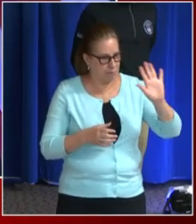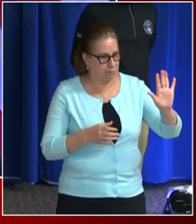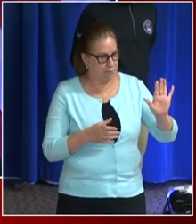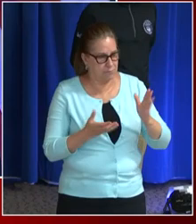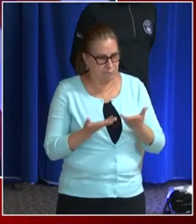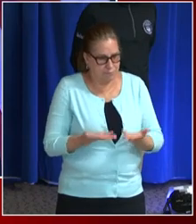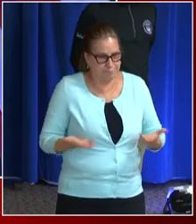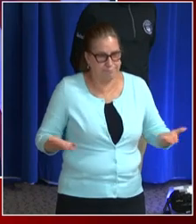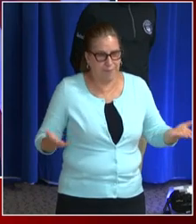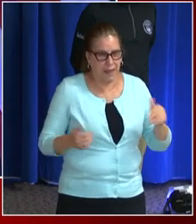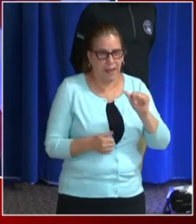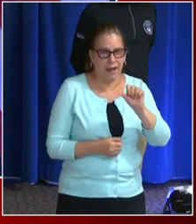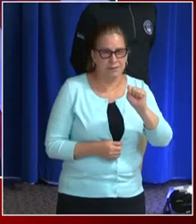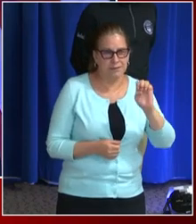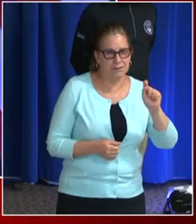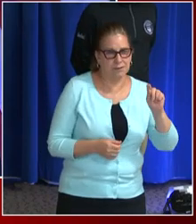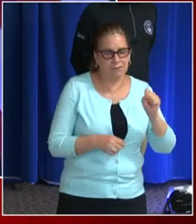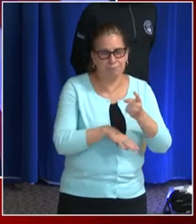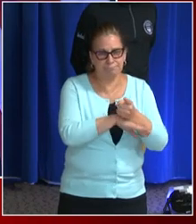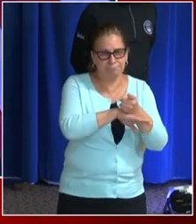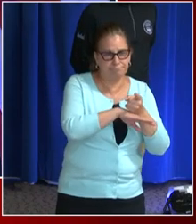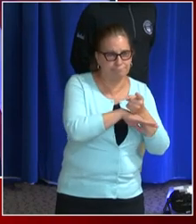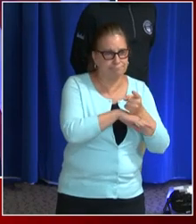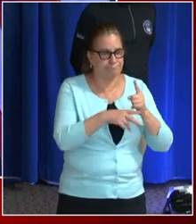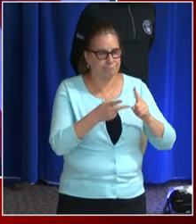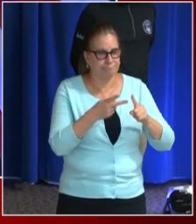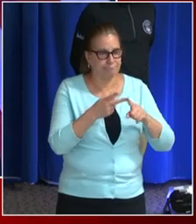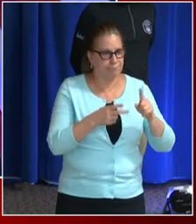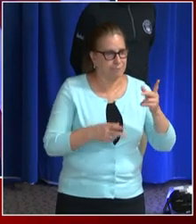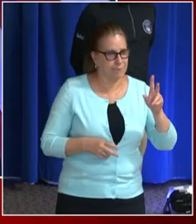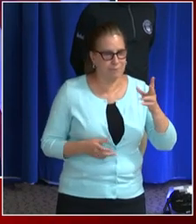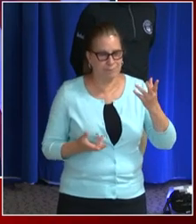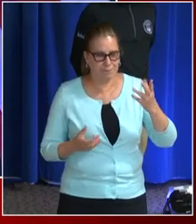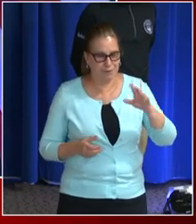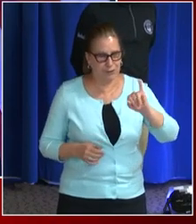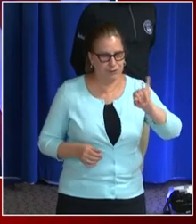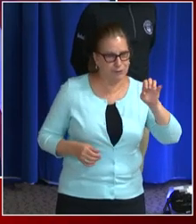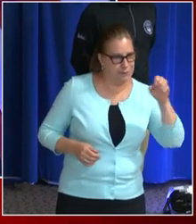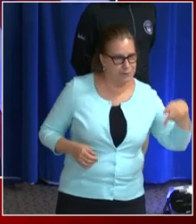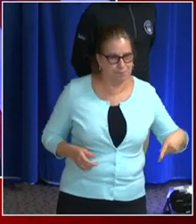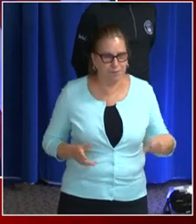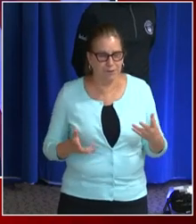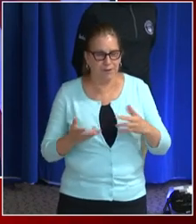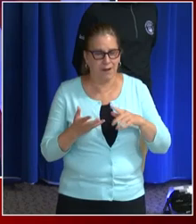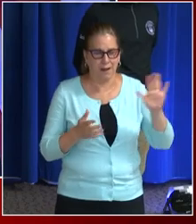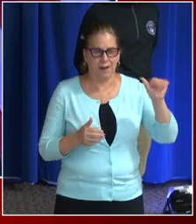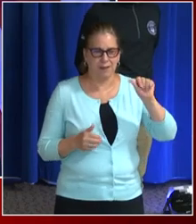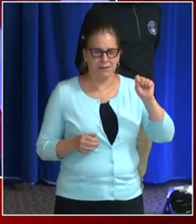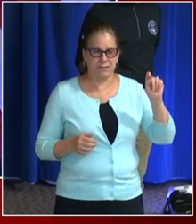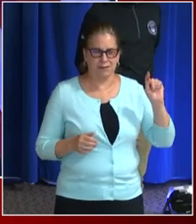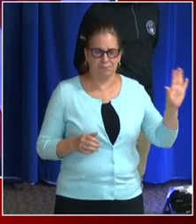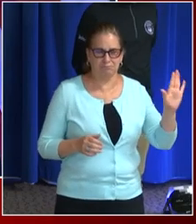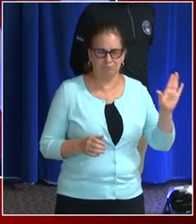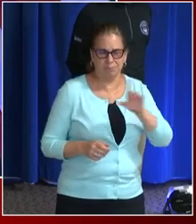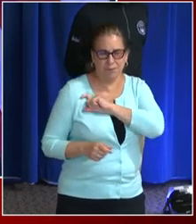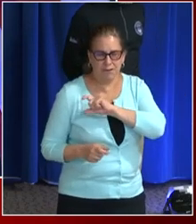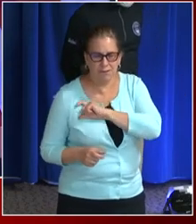federal police who we have worked with and who are helpful to us from the FBI and